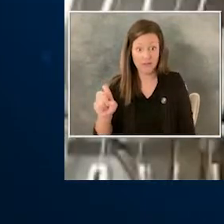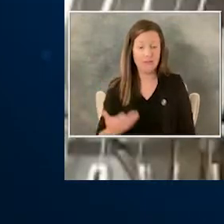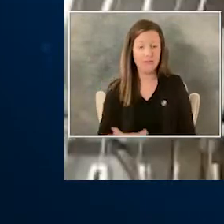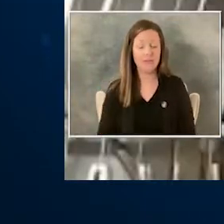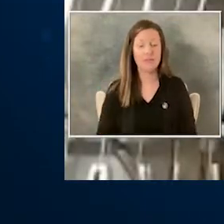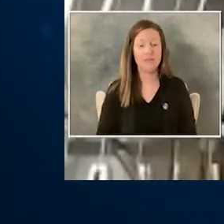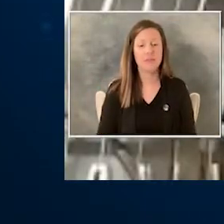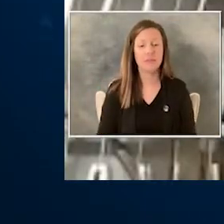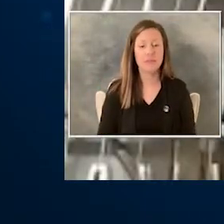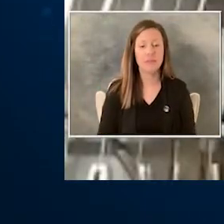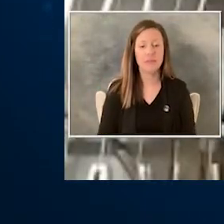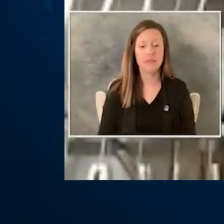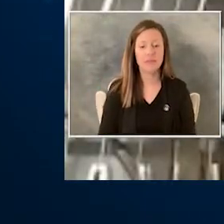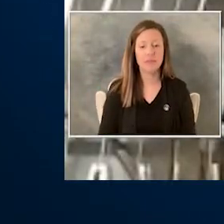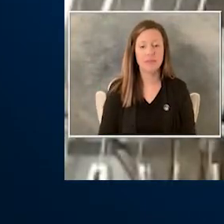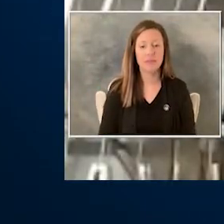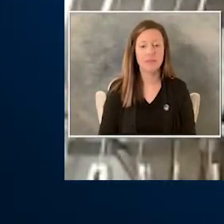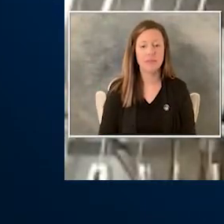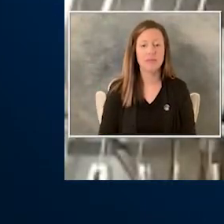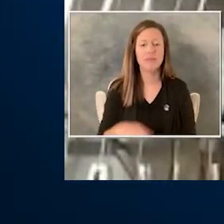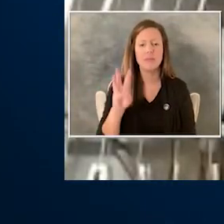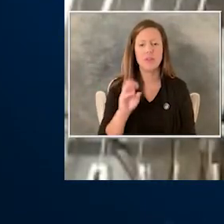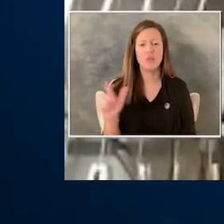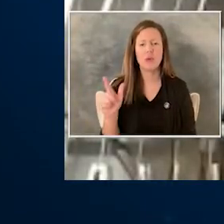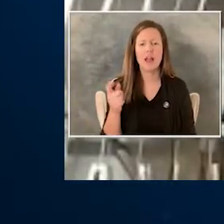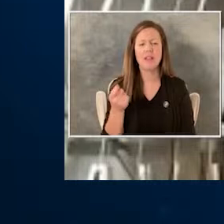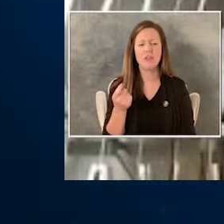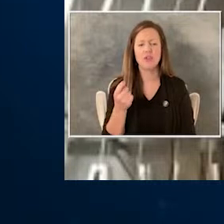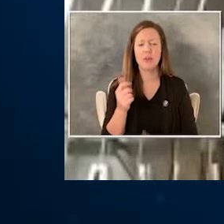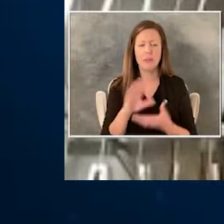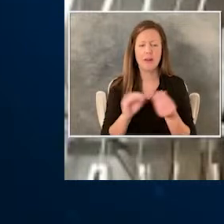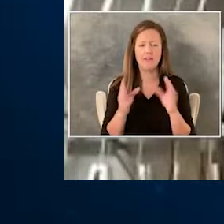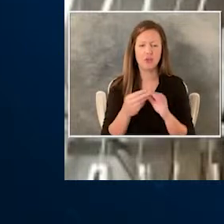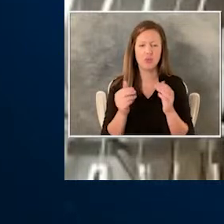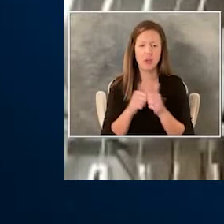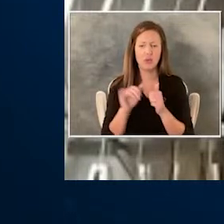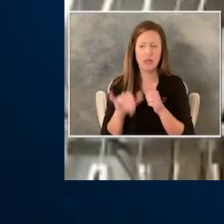Well, there's a little bit of story behind it, because